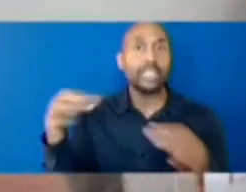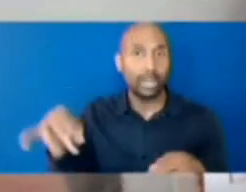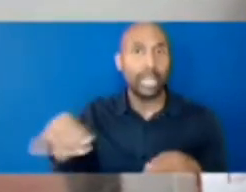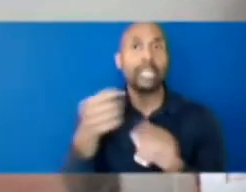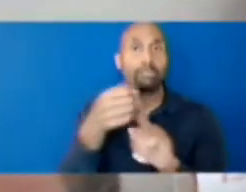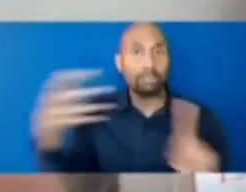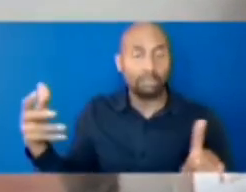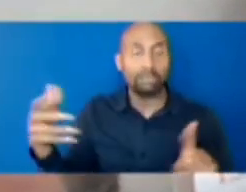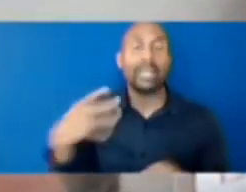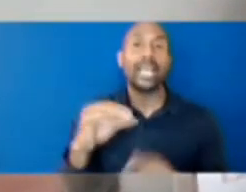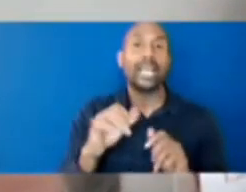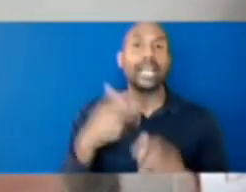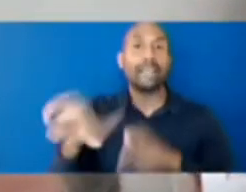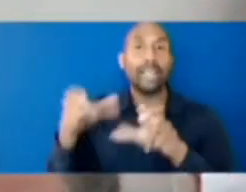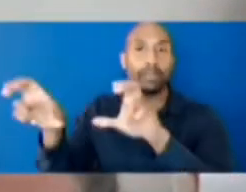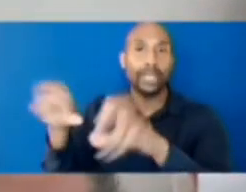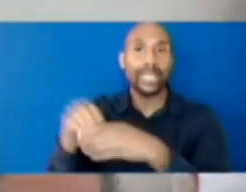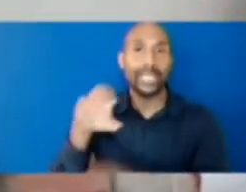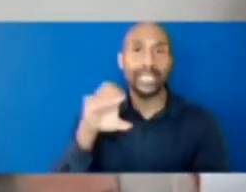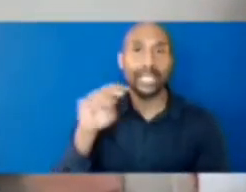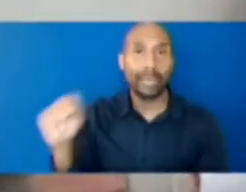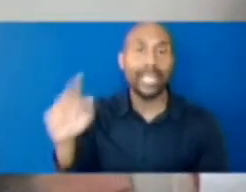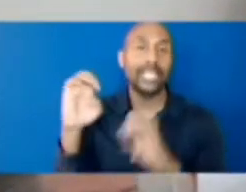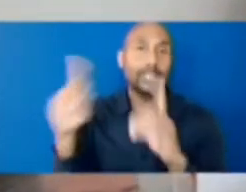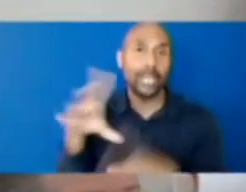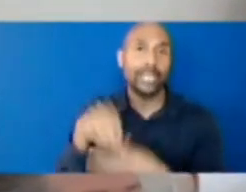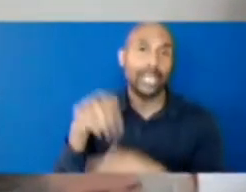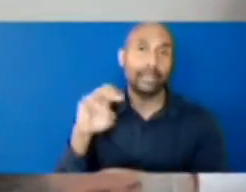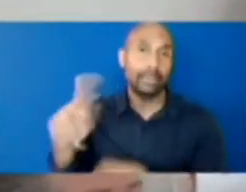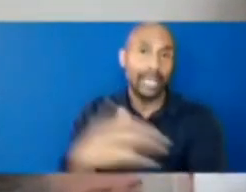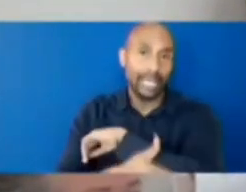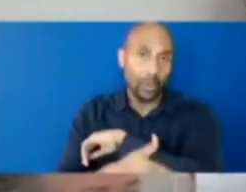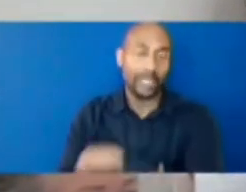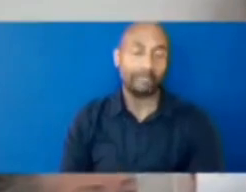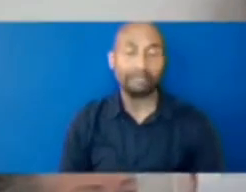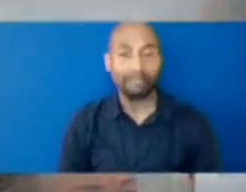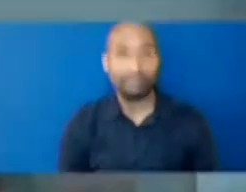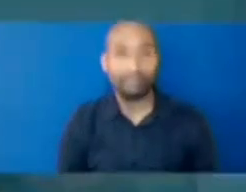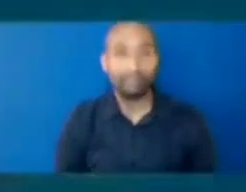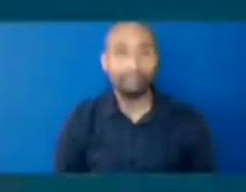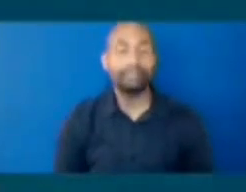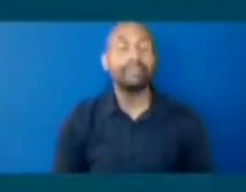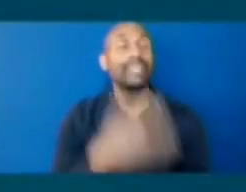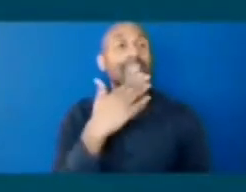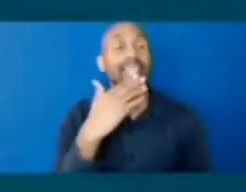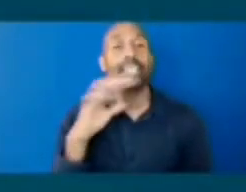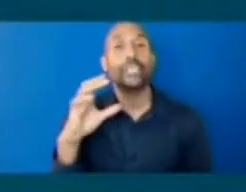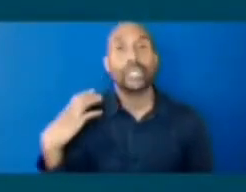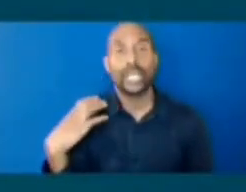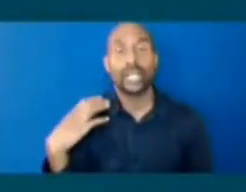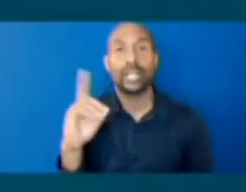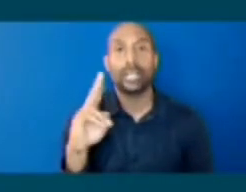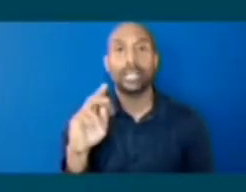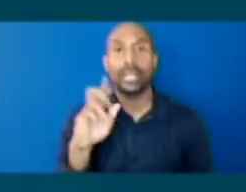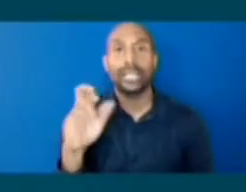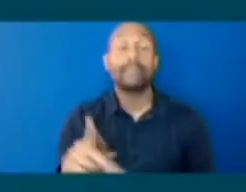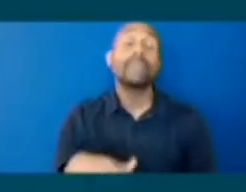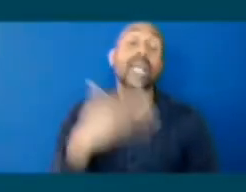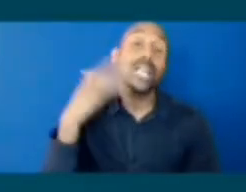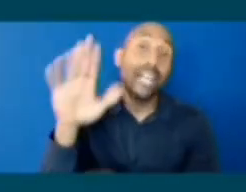CMS and education within Mecklenburg County. Thank you, Chair Dunlap. Good afternoon, County Commissioners, School Board